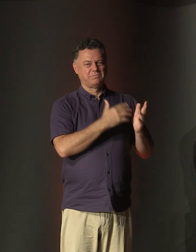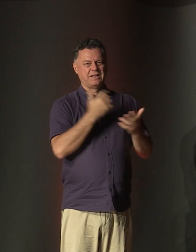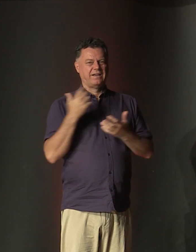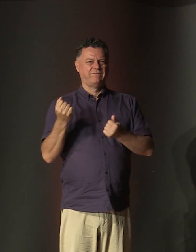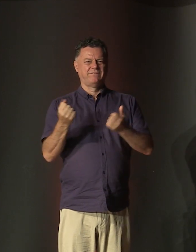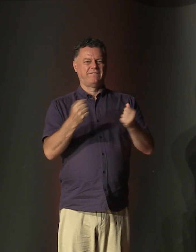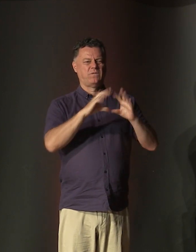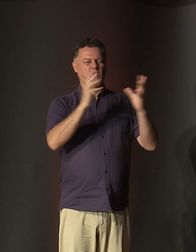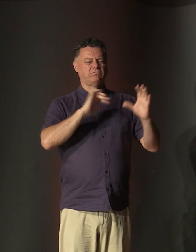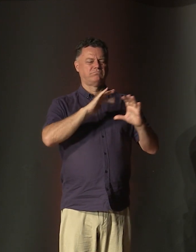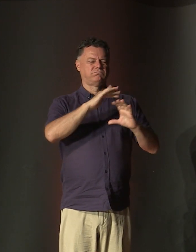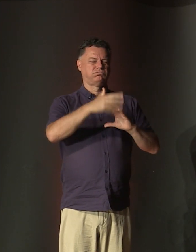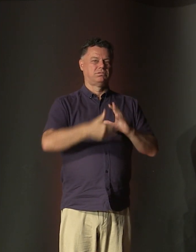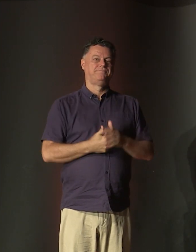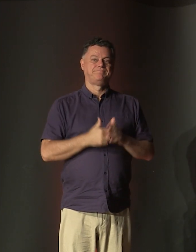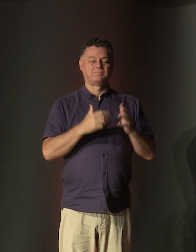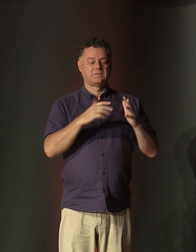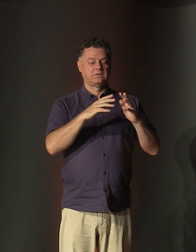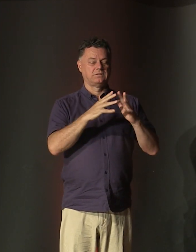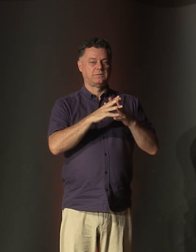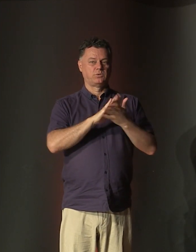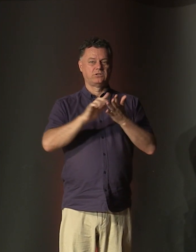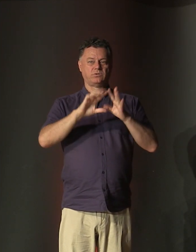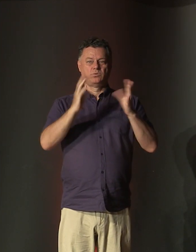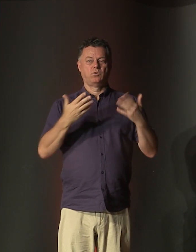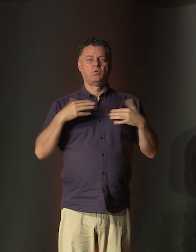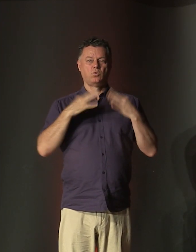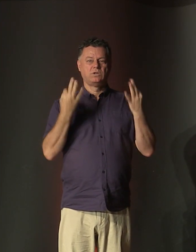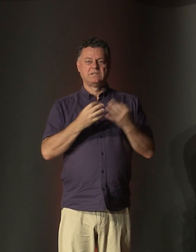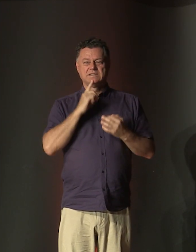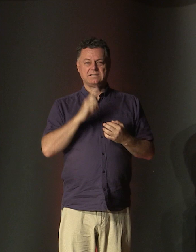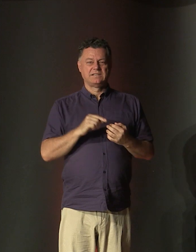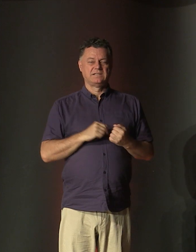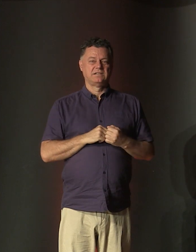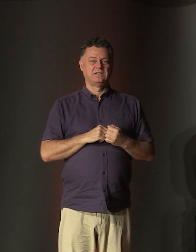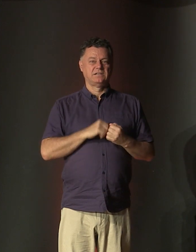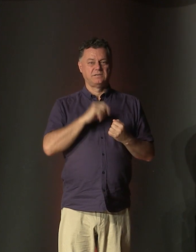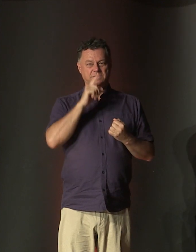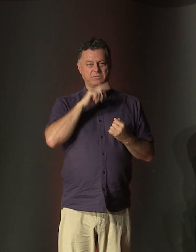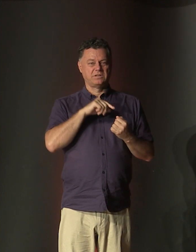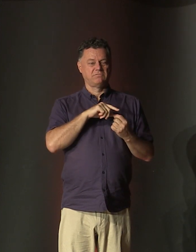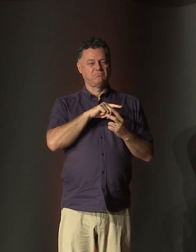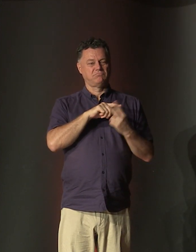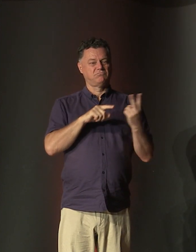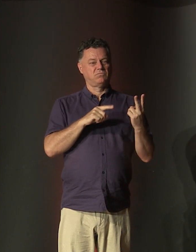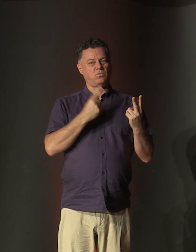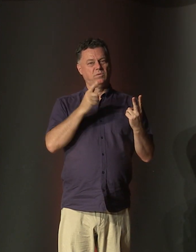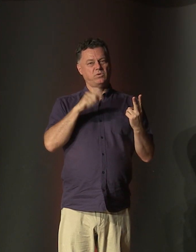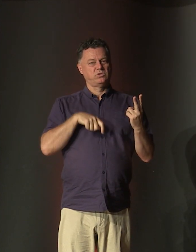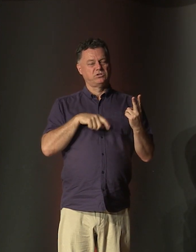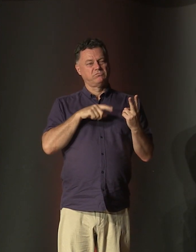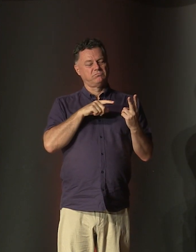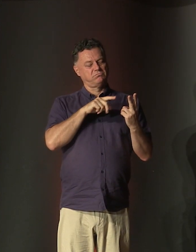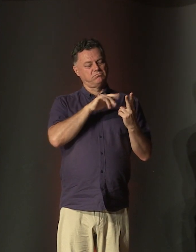has shown that 1 in 2 people globally hold moderately to